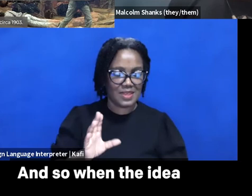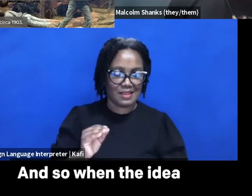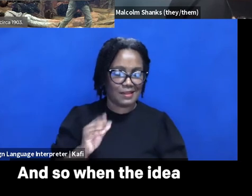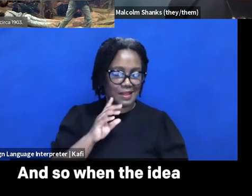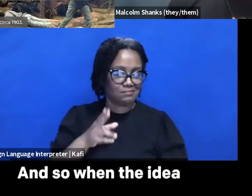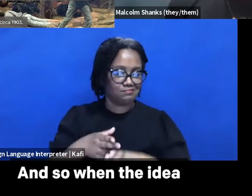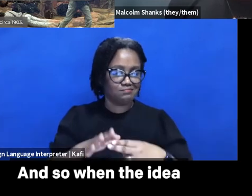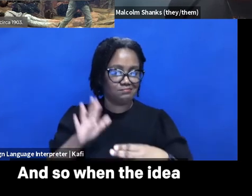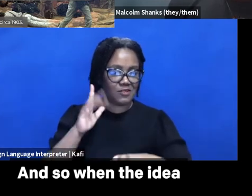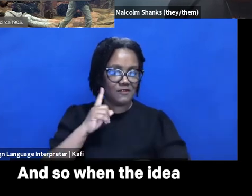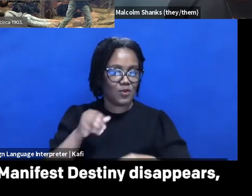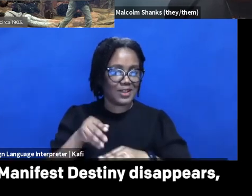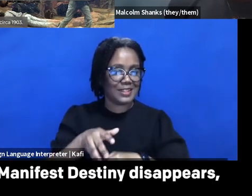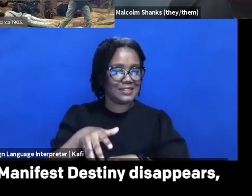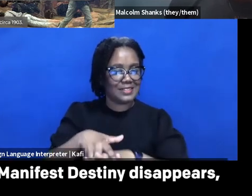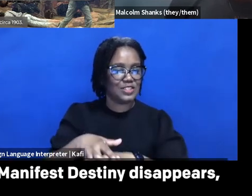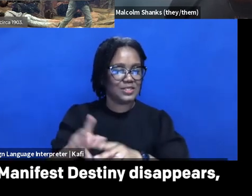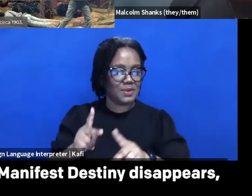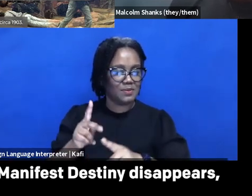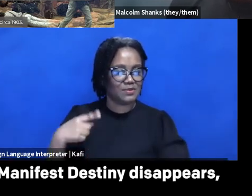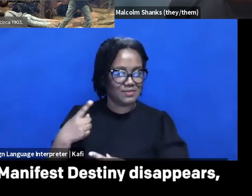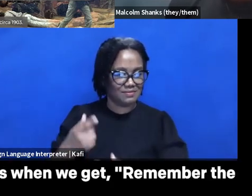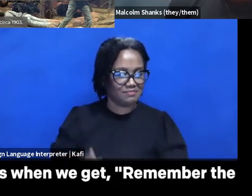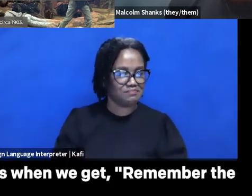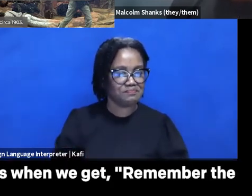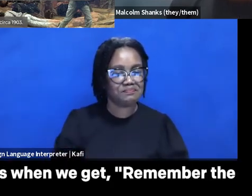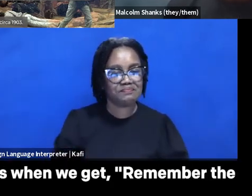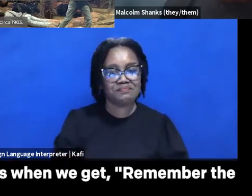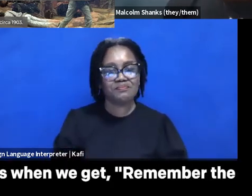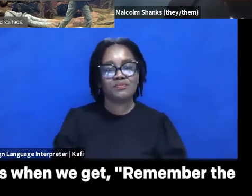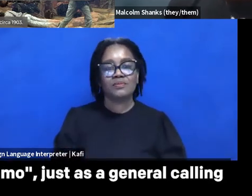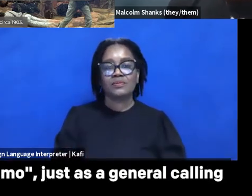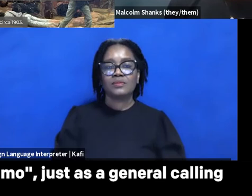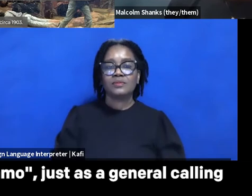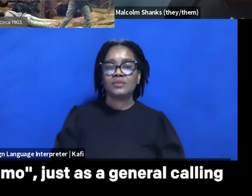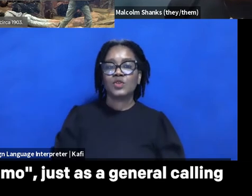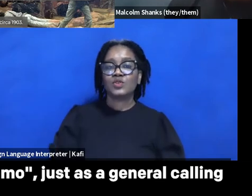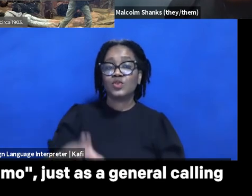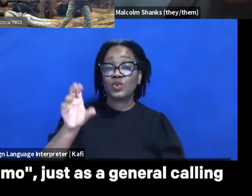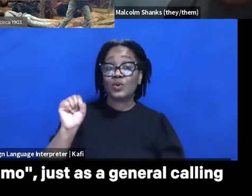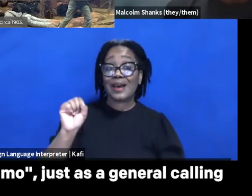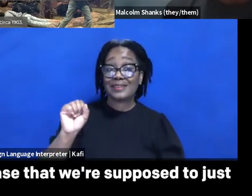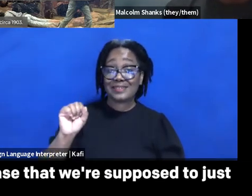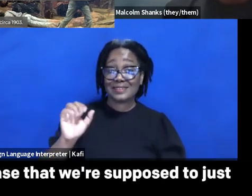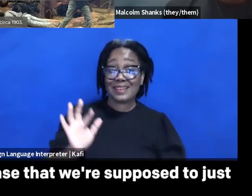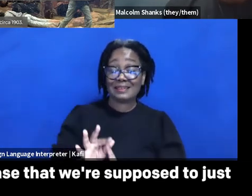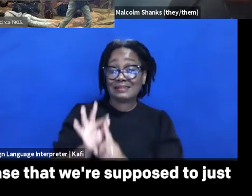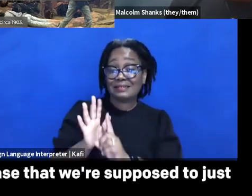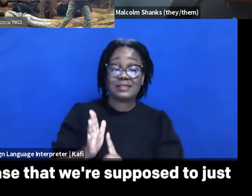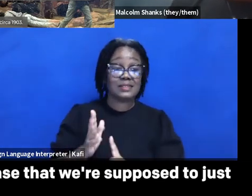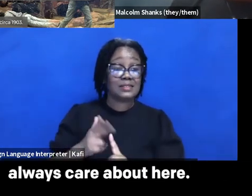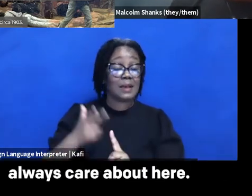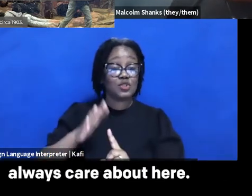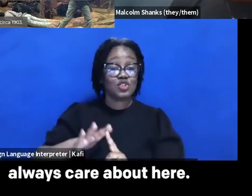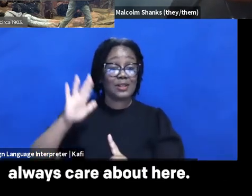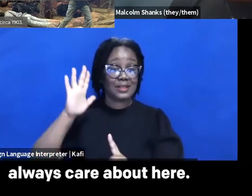And so when the idea of manifest destiny disappears, that's when we just get remember the Alamo, just as a general calling phrase that we're supposed